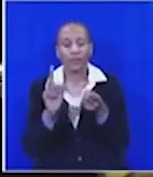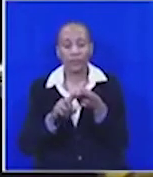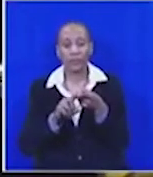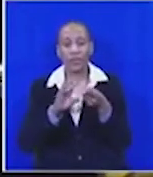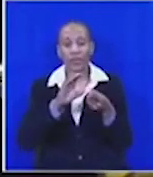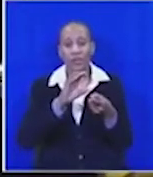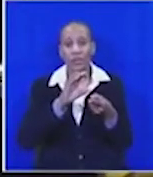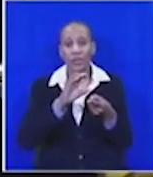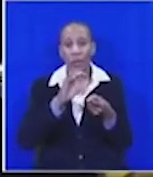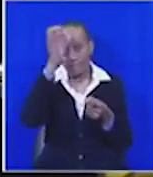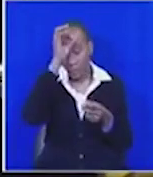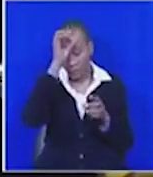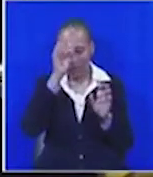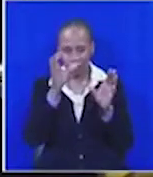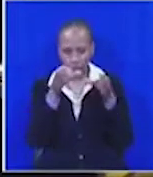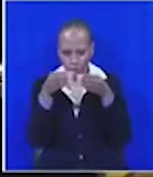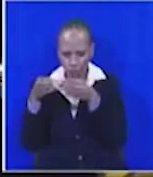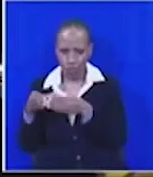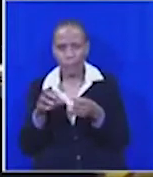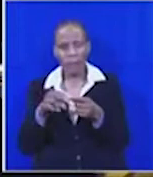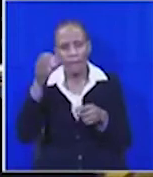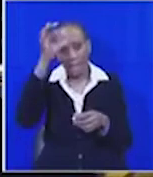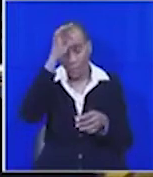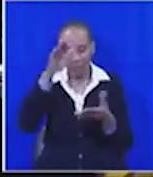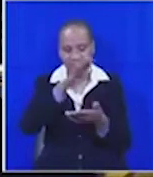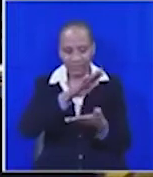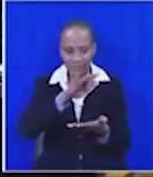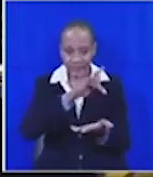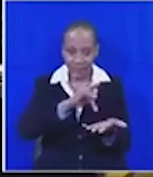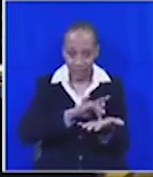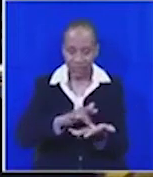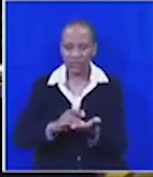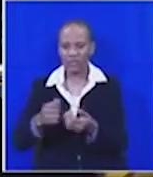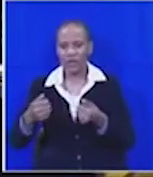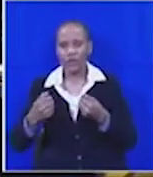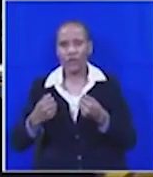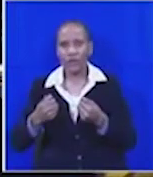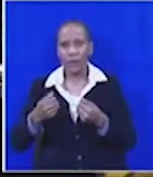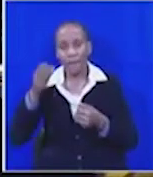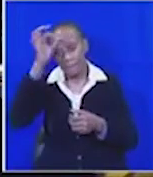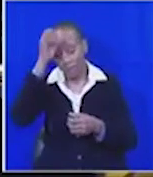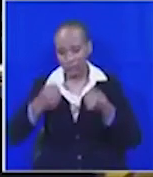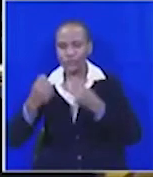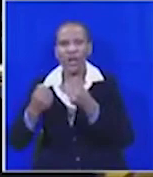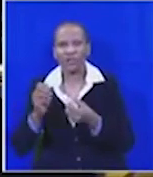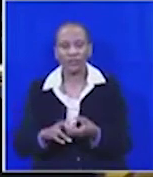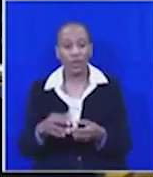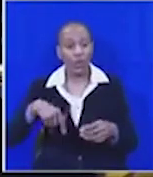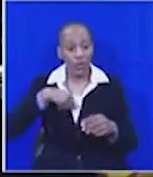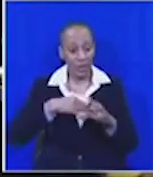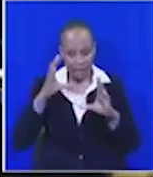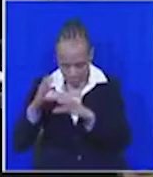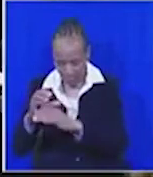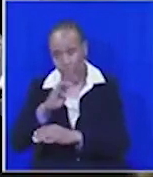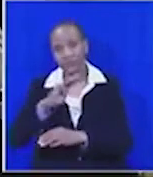is quite an issue. For instance, the issue of police stations, mobile and or otherwise. We are prioritizing Western Cape, for an example,